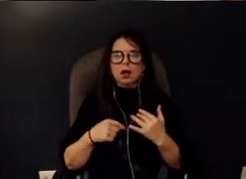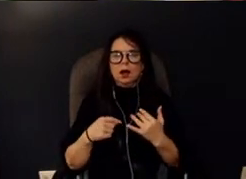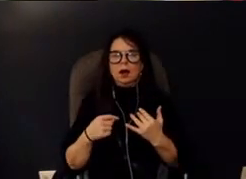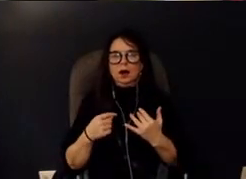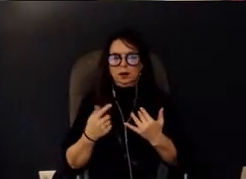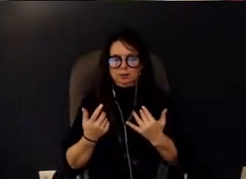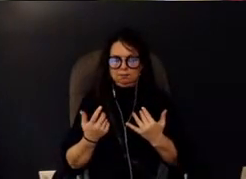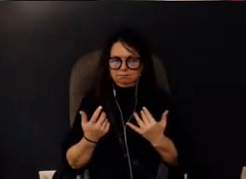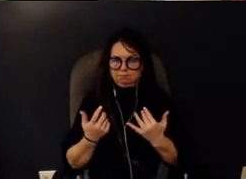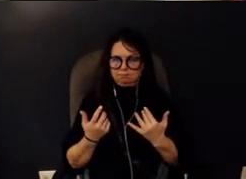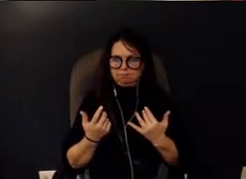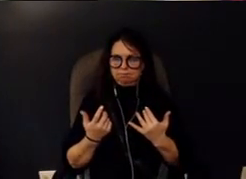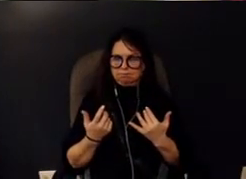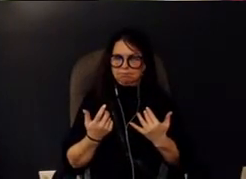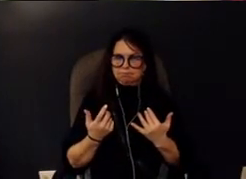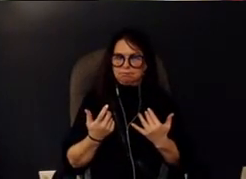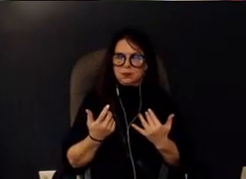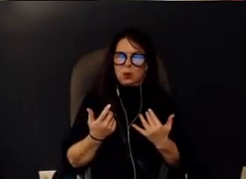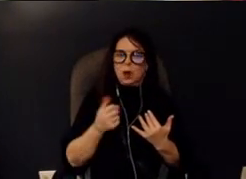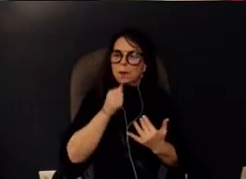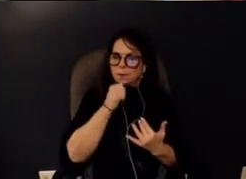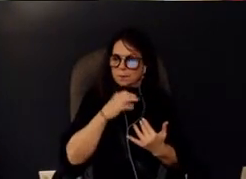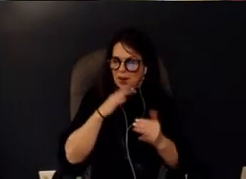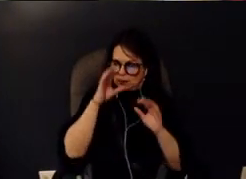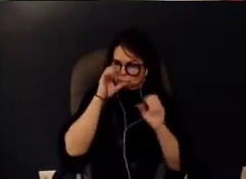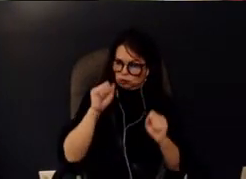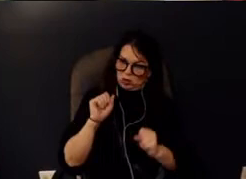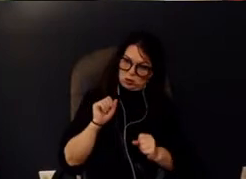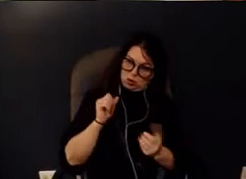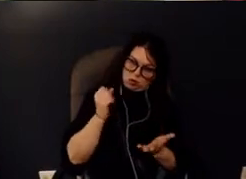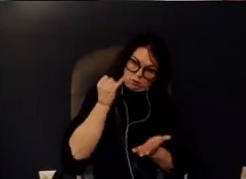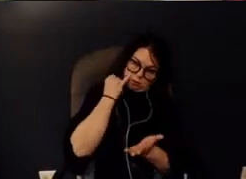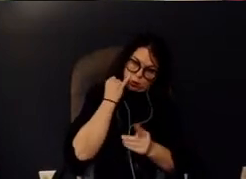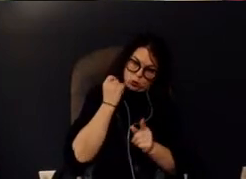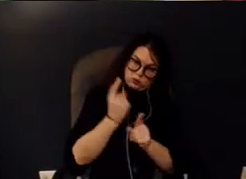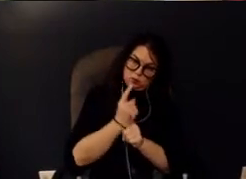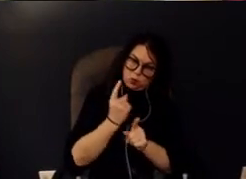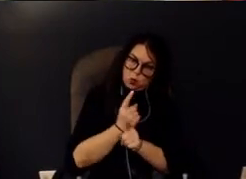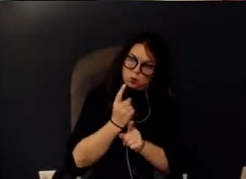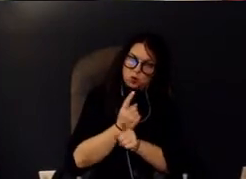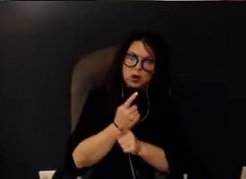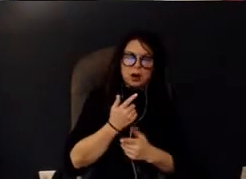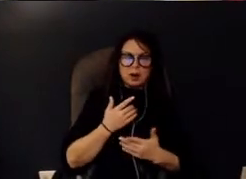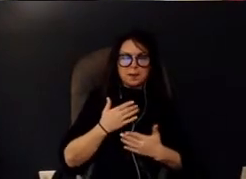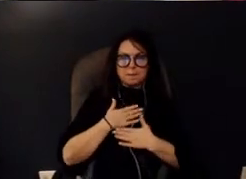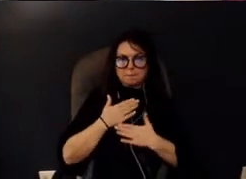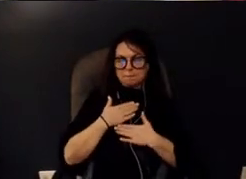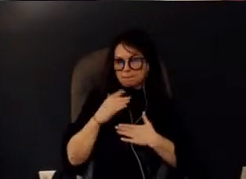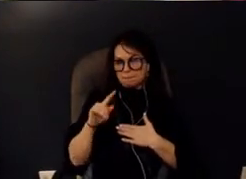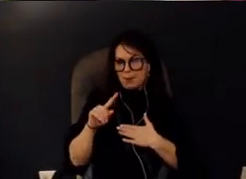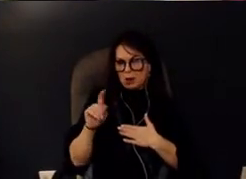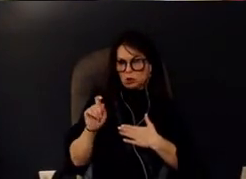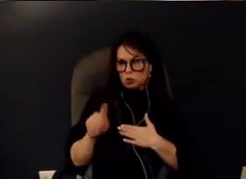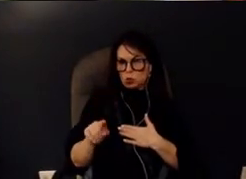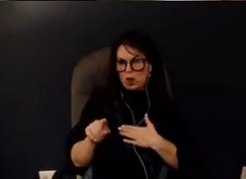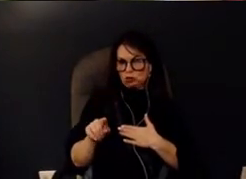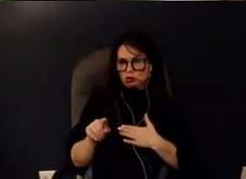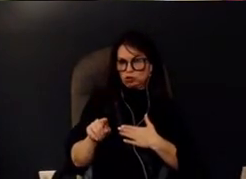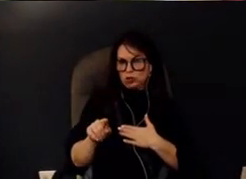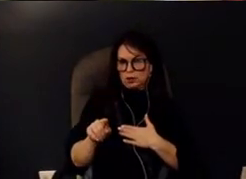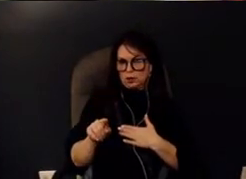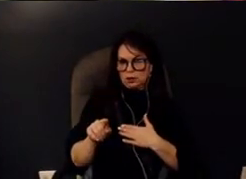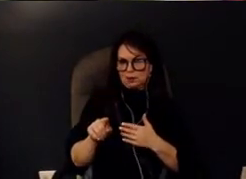you know, Madam Chair, if it feels appropriate, I guess that my question maybe is directed towards the author around in